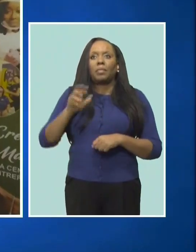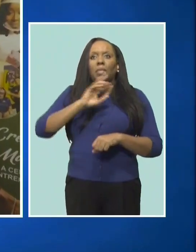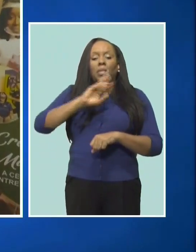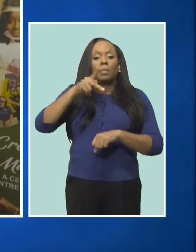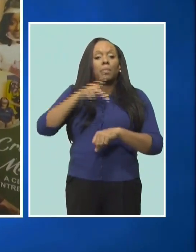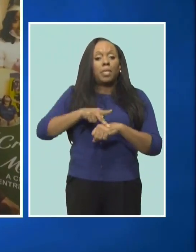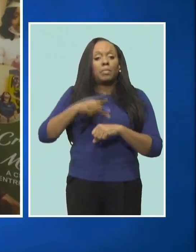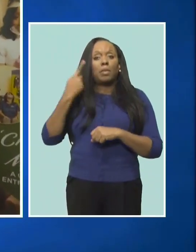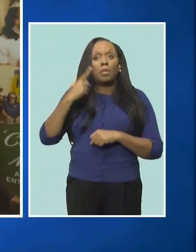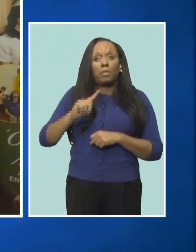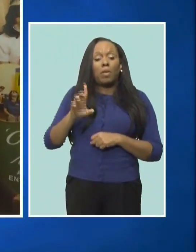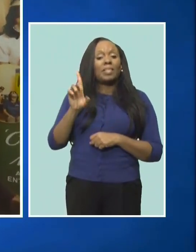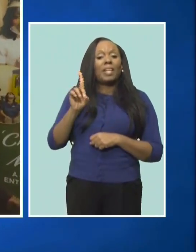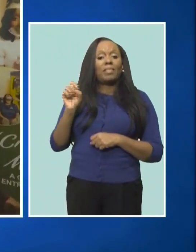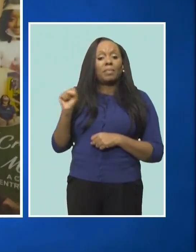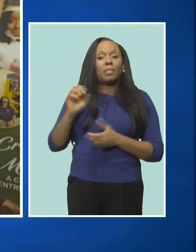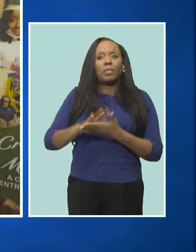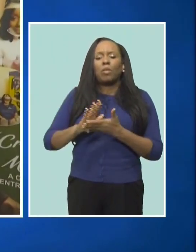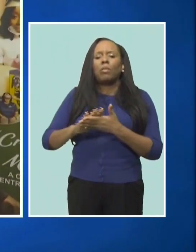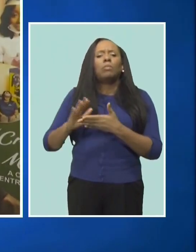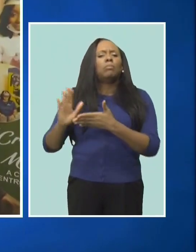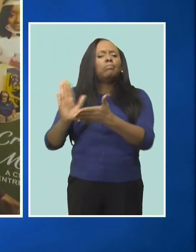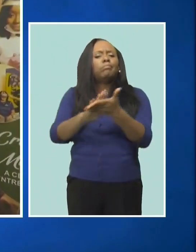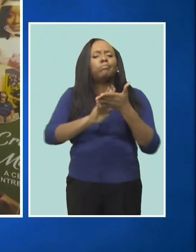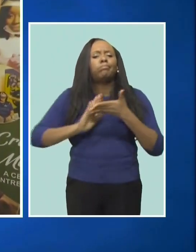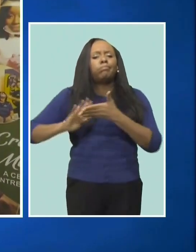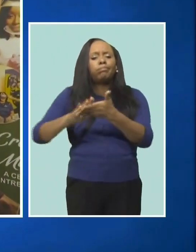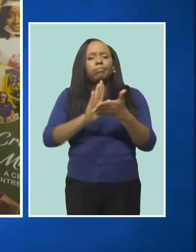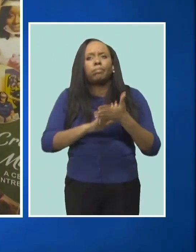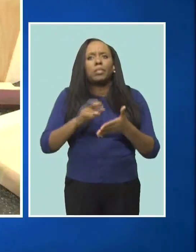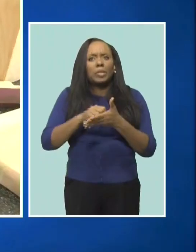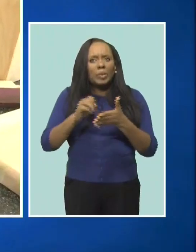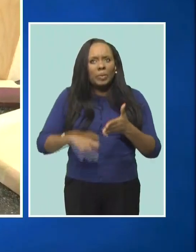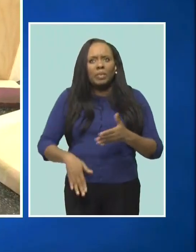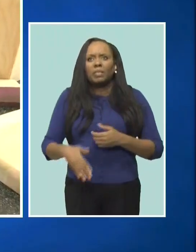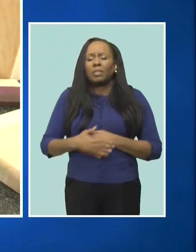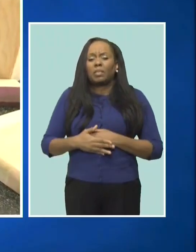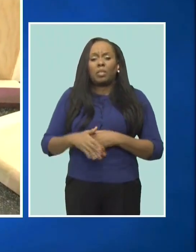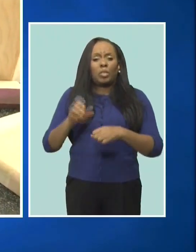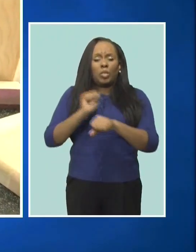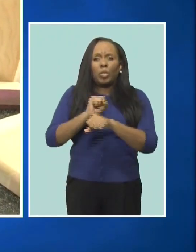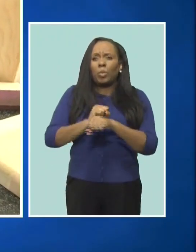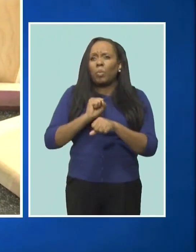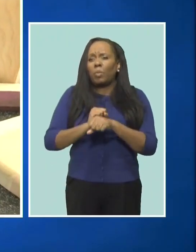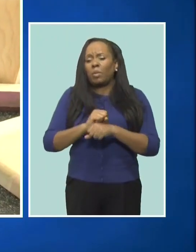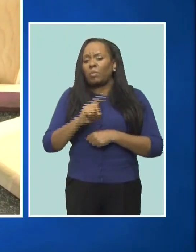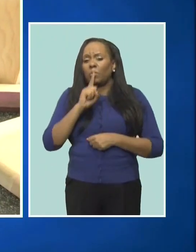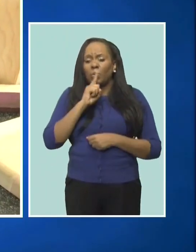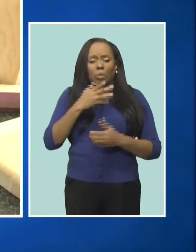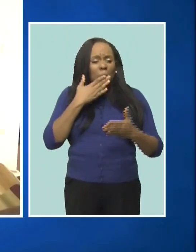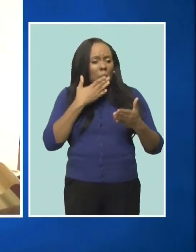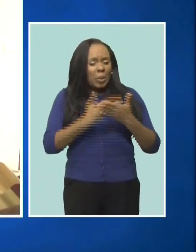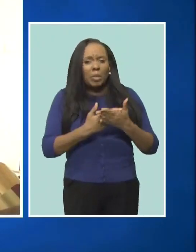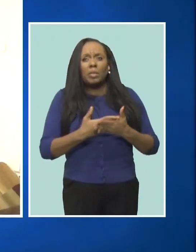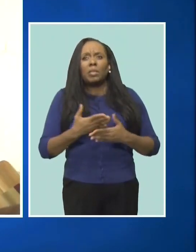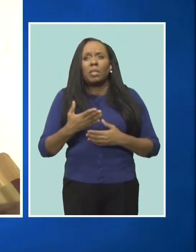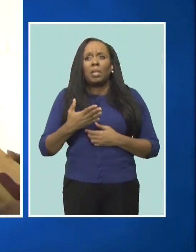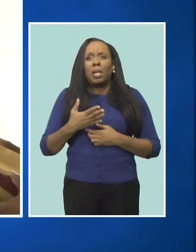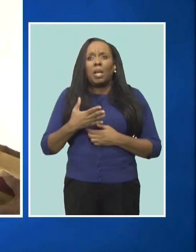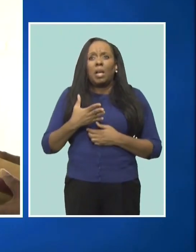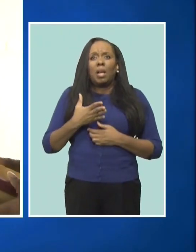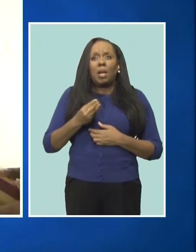Victoria Mears, had high praise for the students and said the unveiling of the work comes hard on the heels of the recent passing